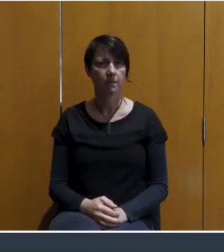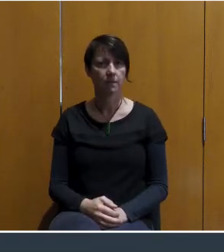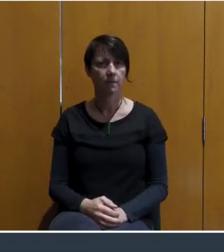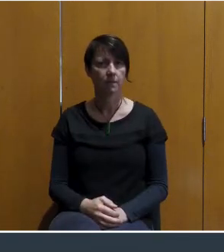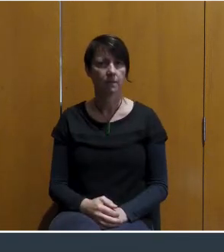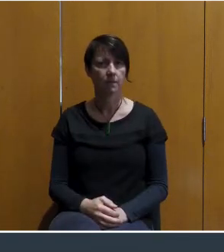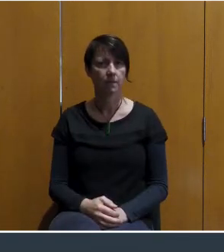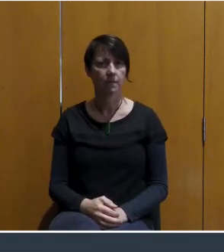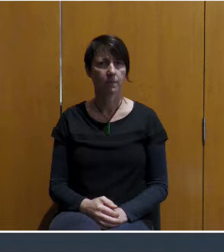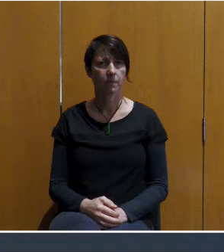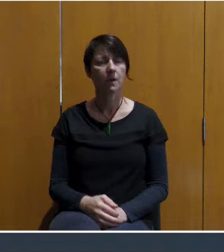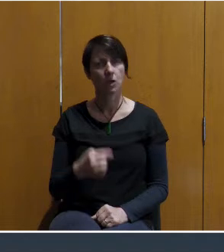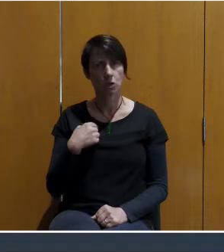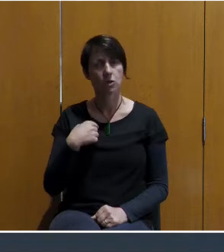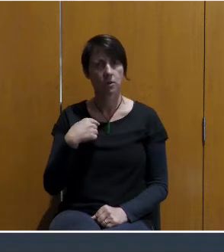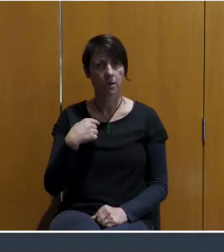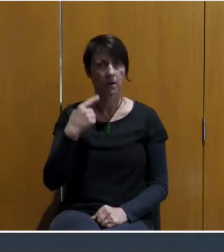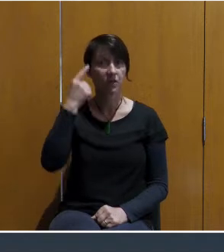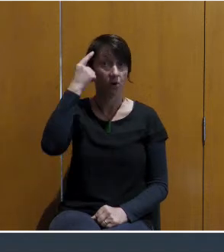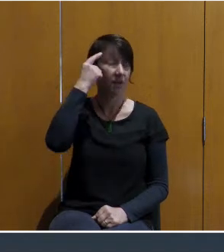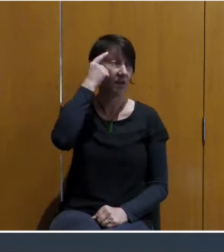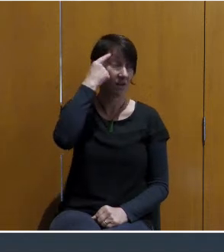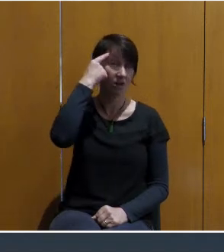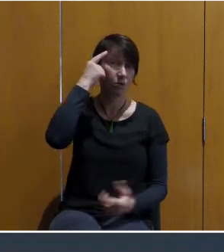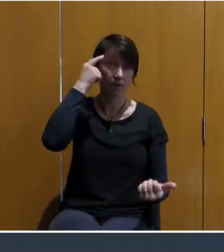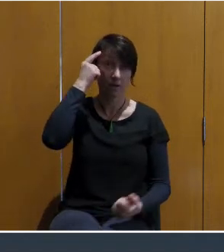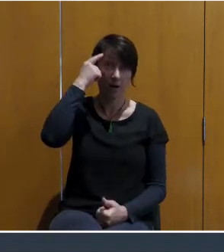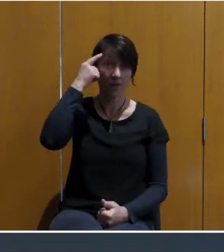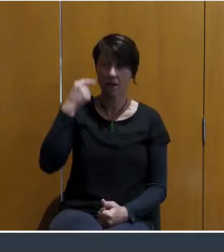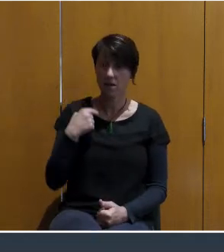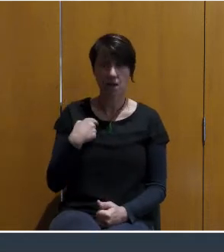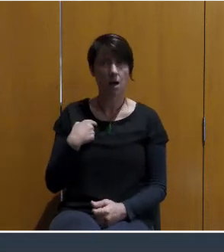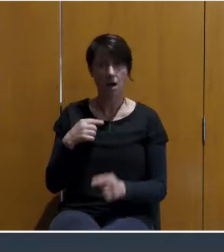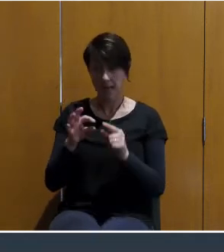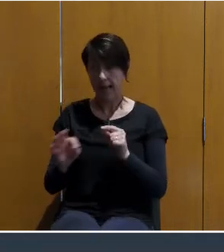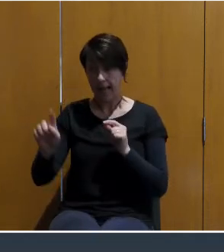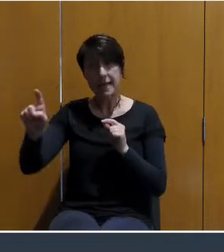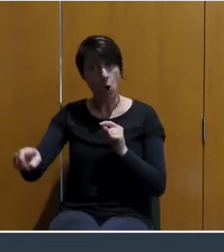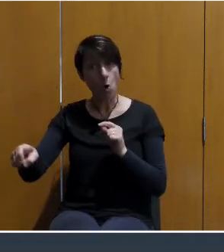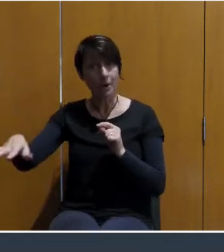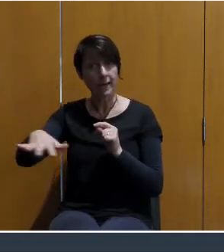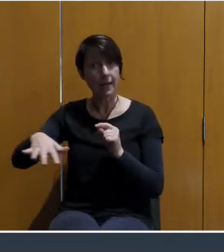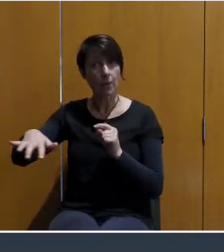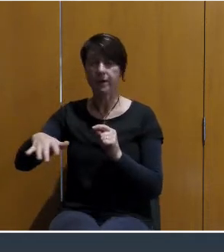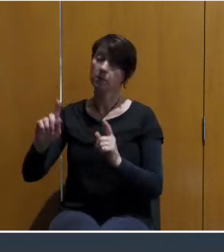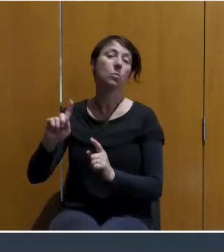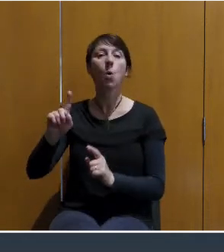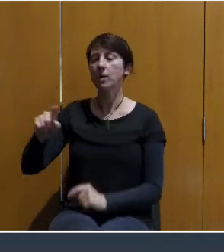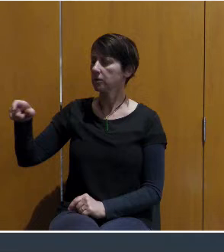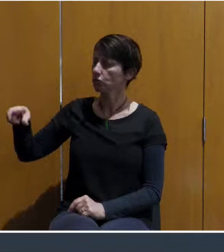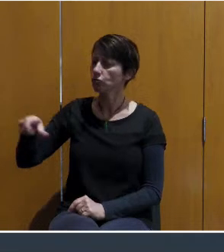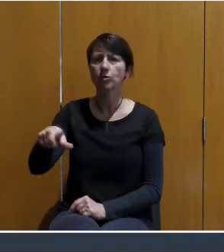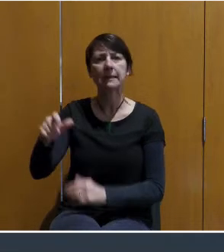like all the streets are on-lead where there's housing, presumably because you presume there's people